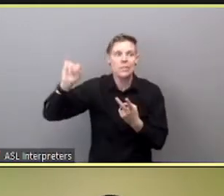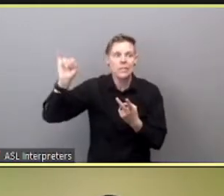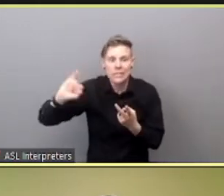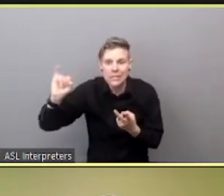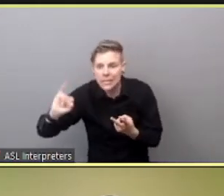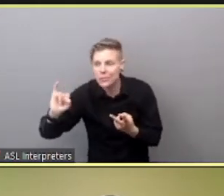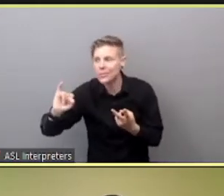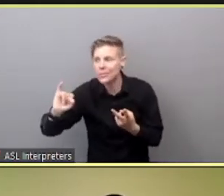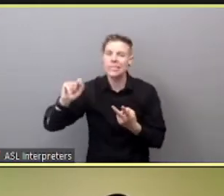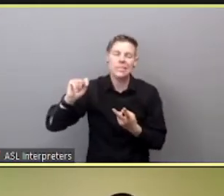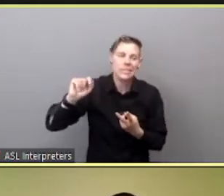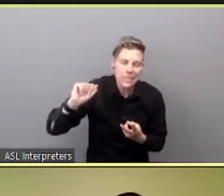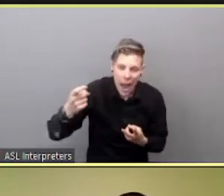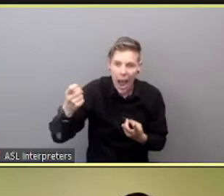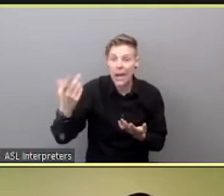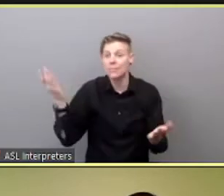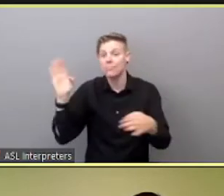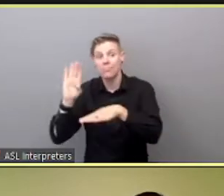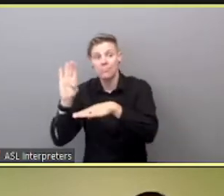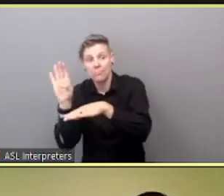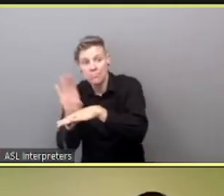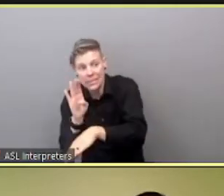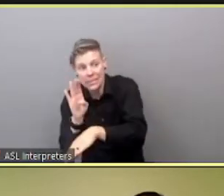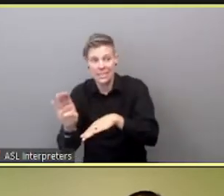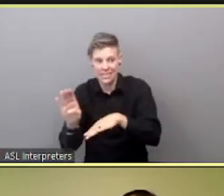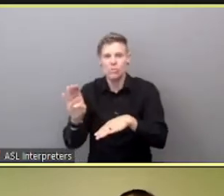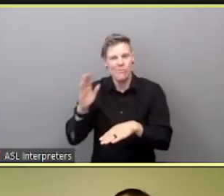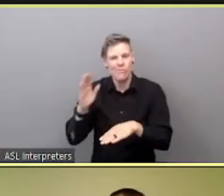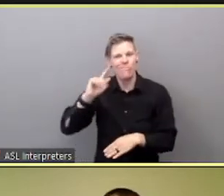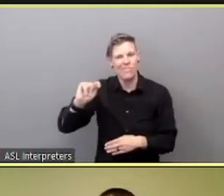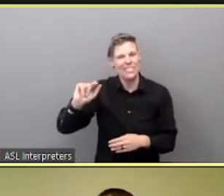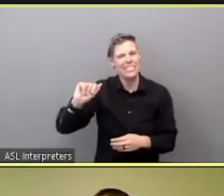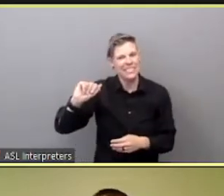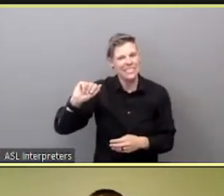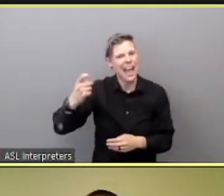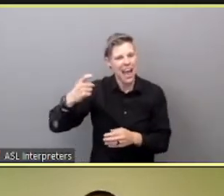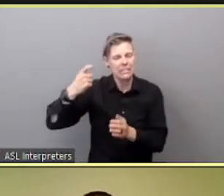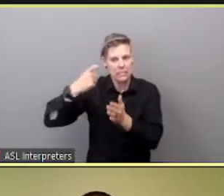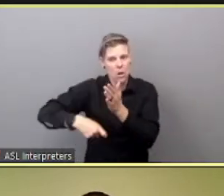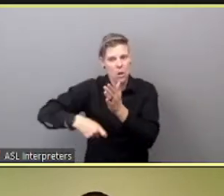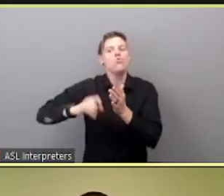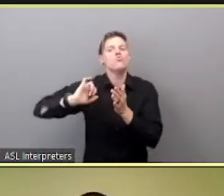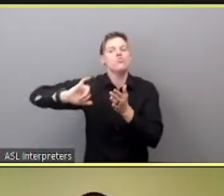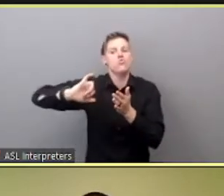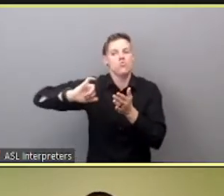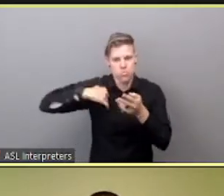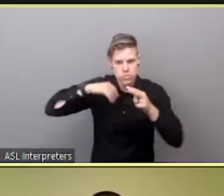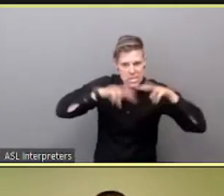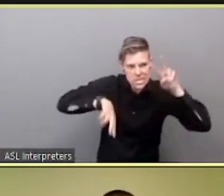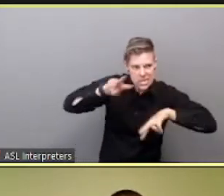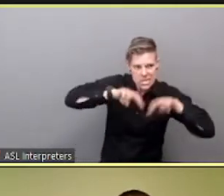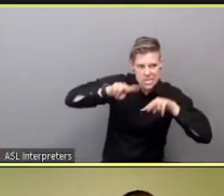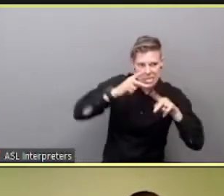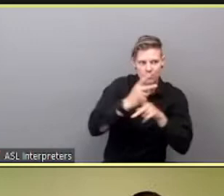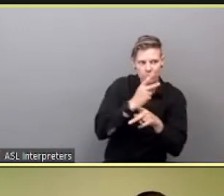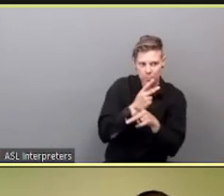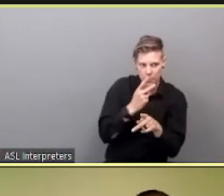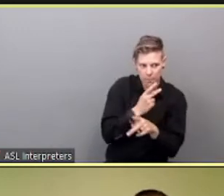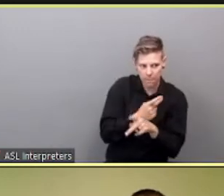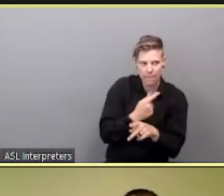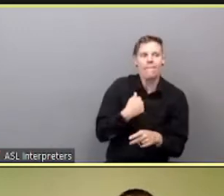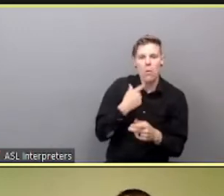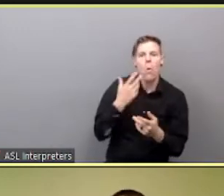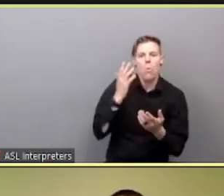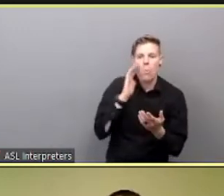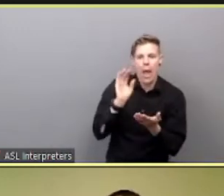being calculated, and we'll release them to employers in November, keeping in mind that there'll be some data omission requirements that we'll continue to put into place